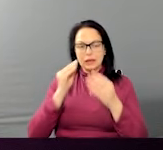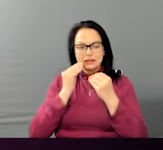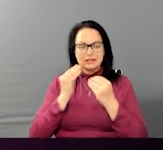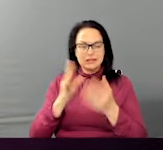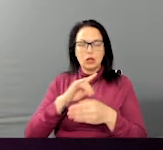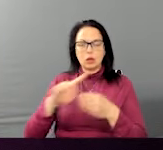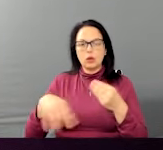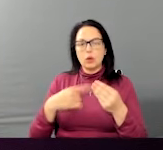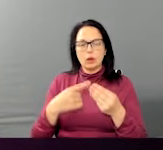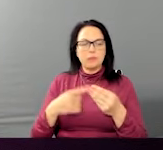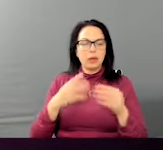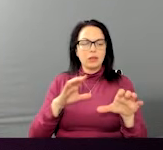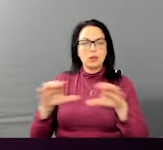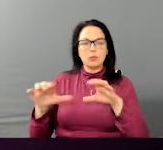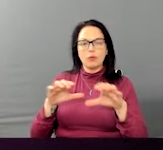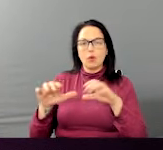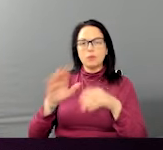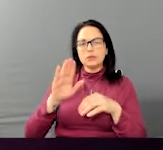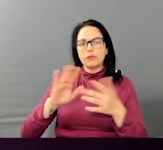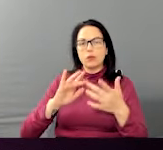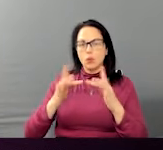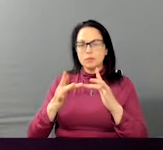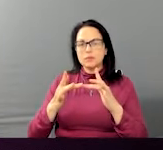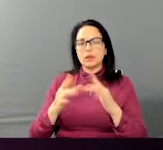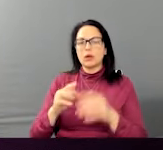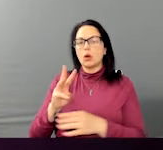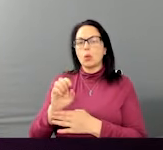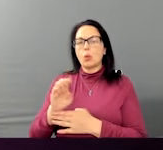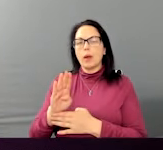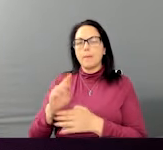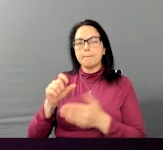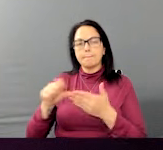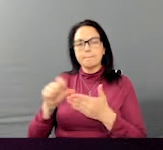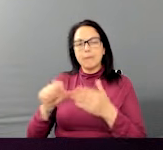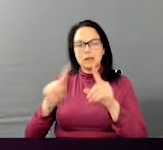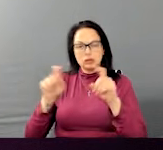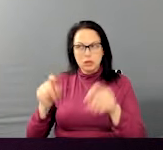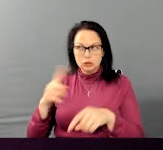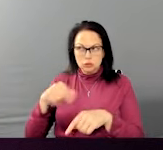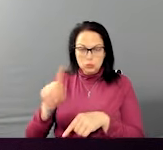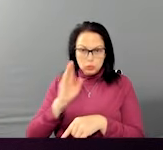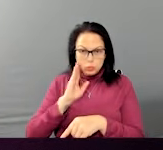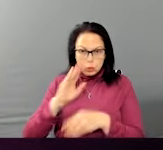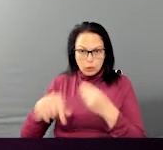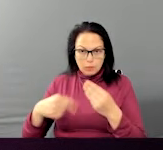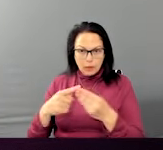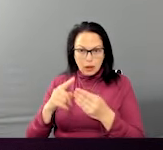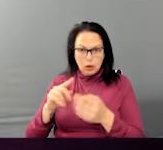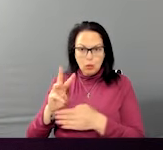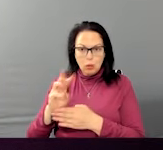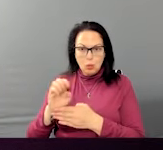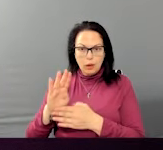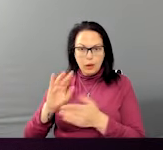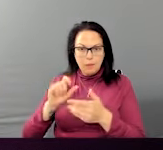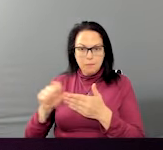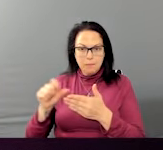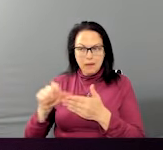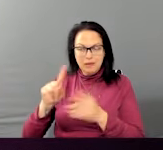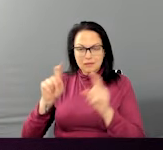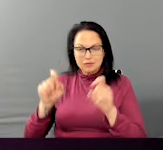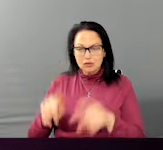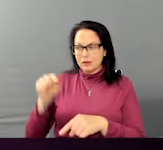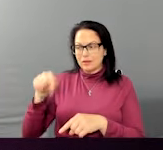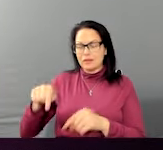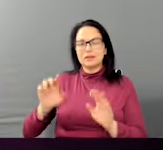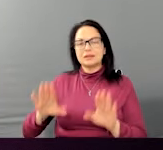the performance of your website. Web page test, how many of you have heard of web page test? Okay, this thing is amazing. It's a really,